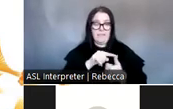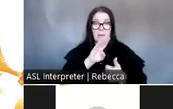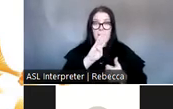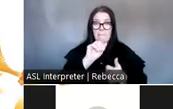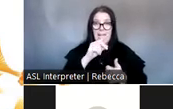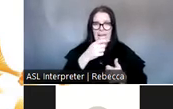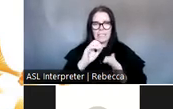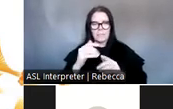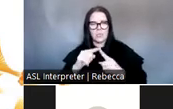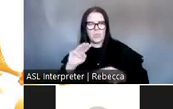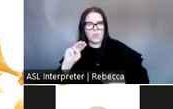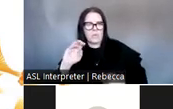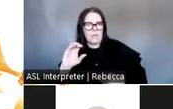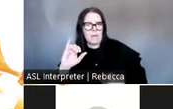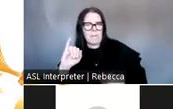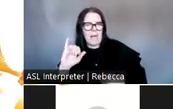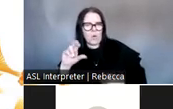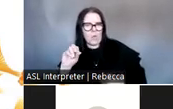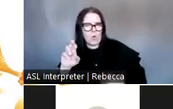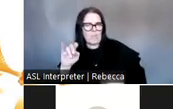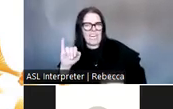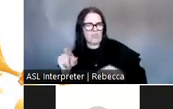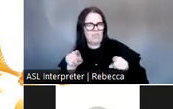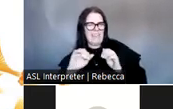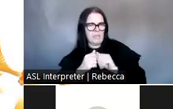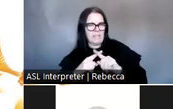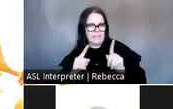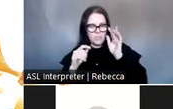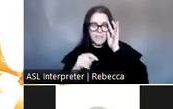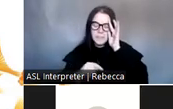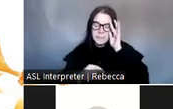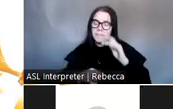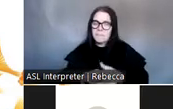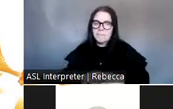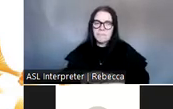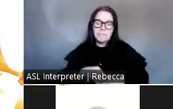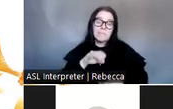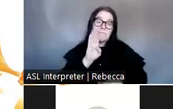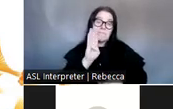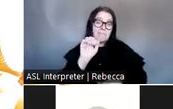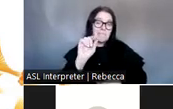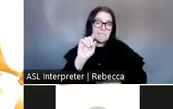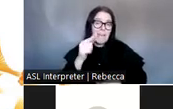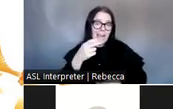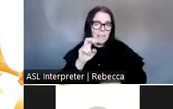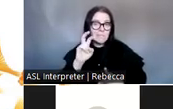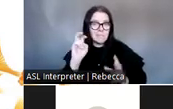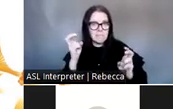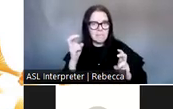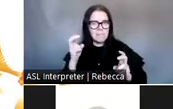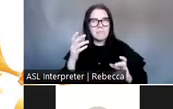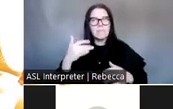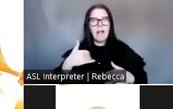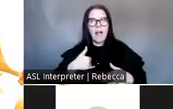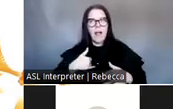So micro-credentials, as we've been talking about this whole time, really are all linked back to an approved or accepted